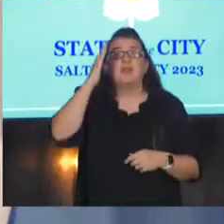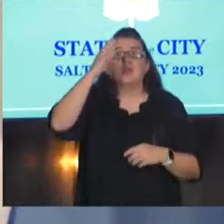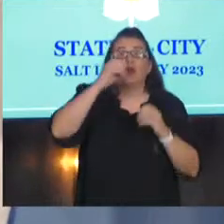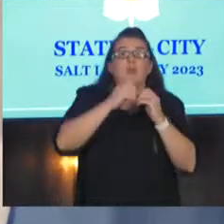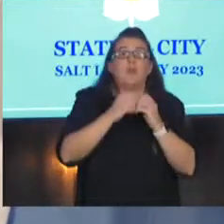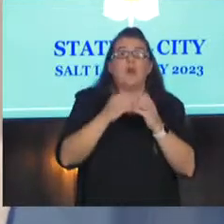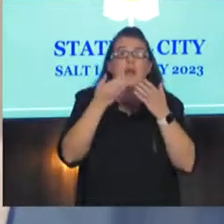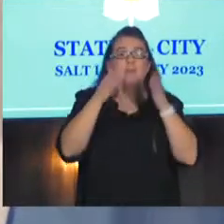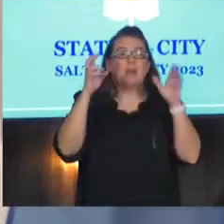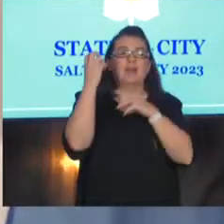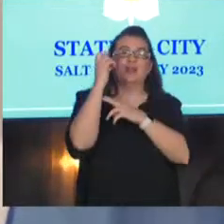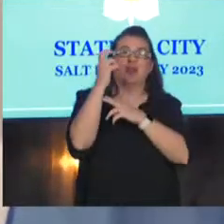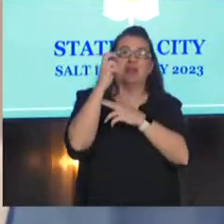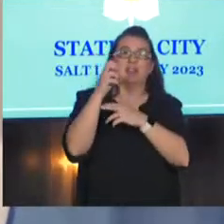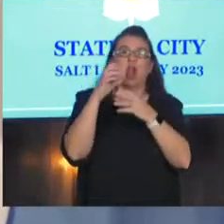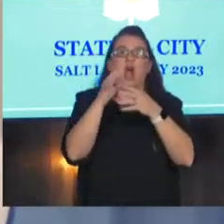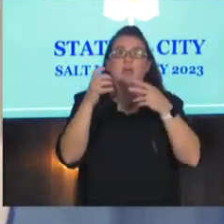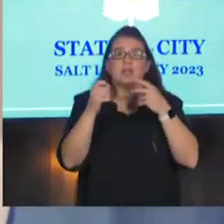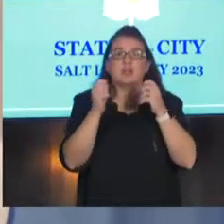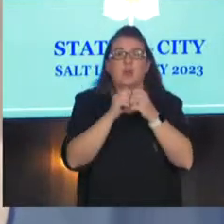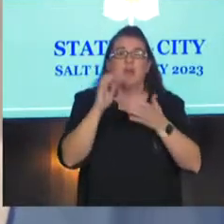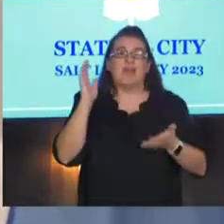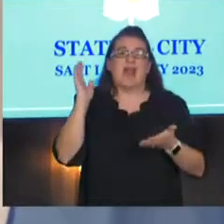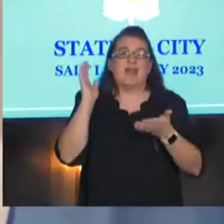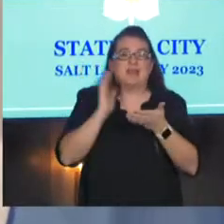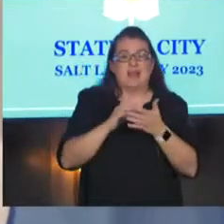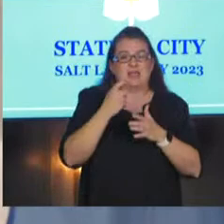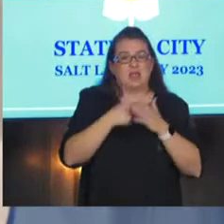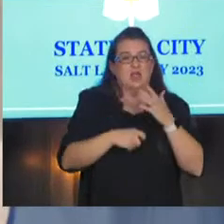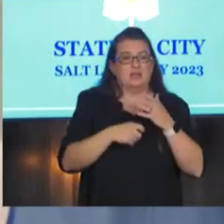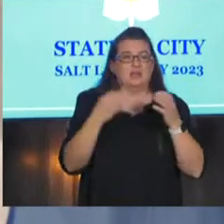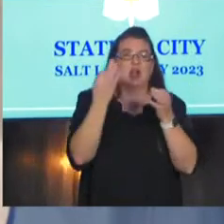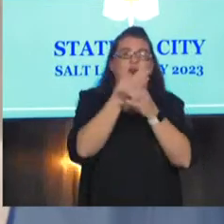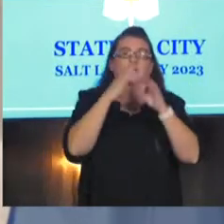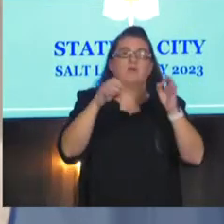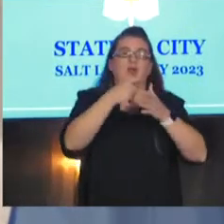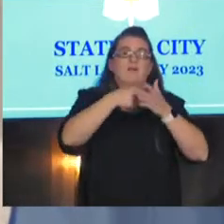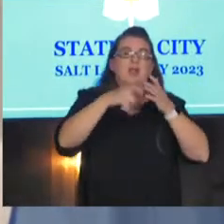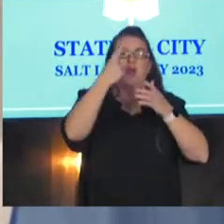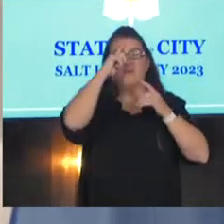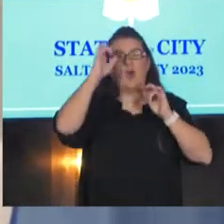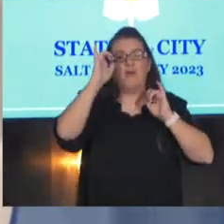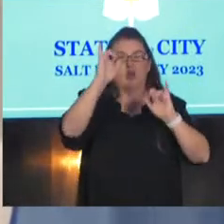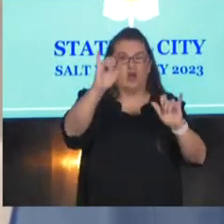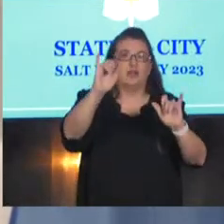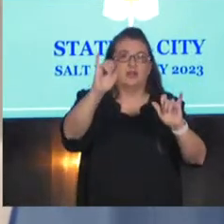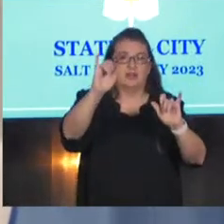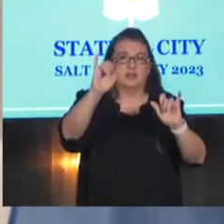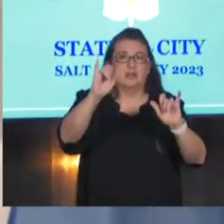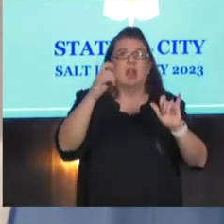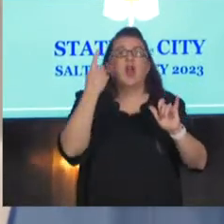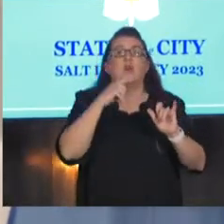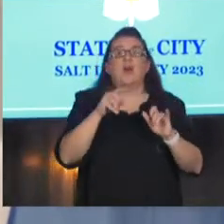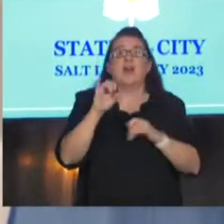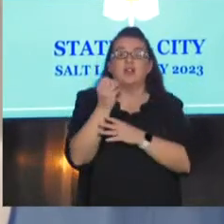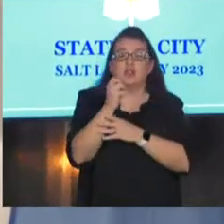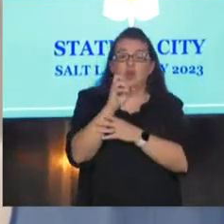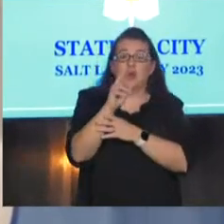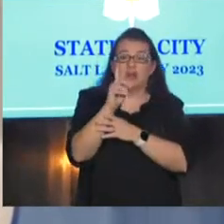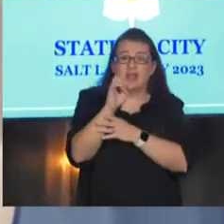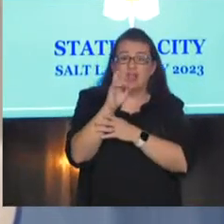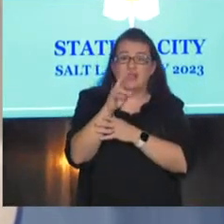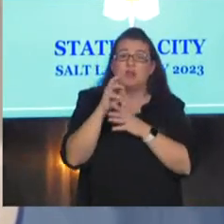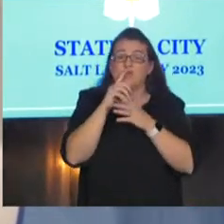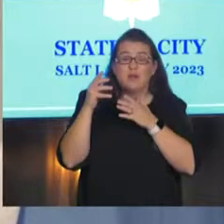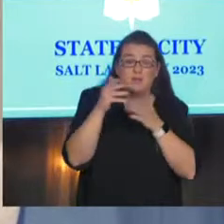transit options at less cost, free fare forever. A future where the Jordan River is the heart of our West Side